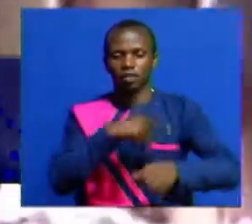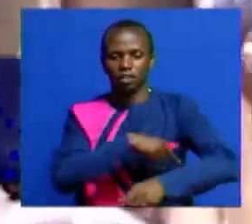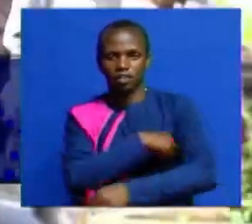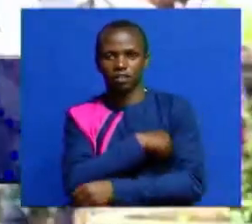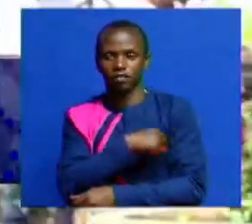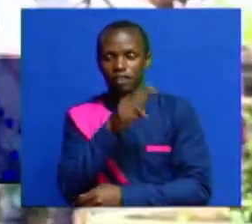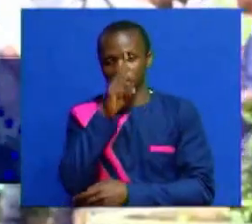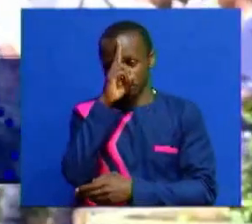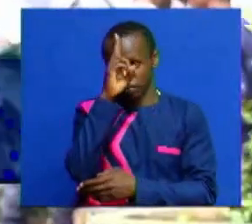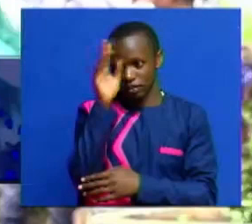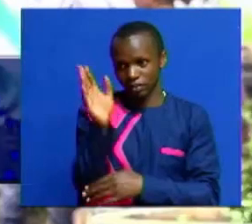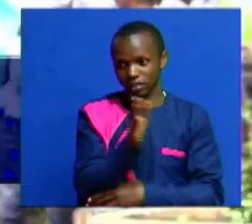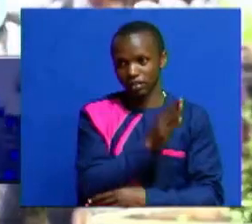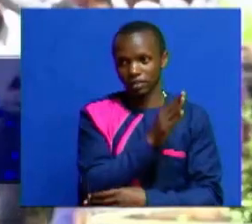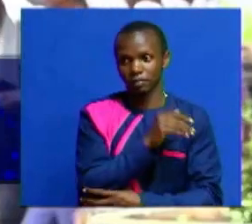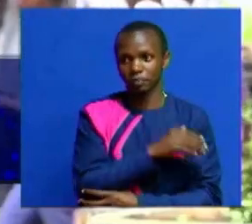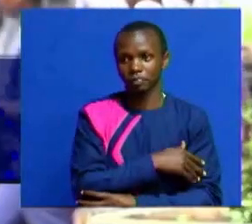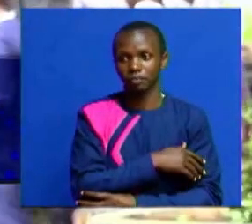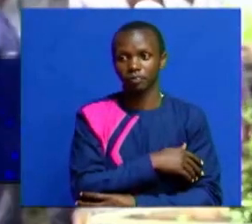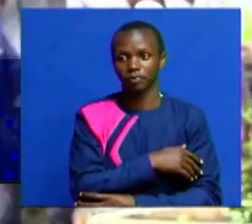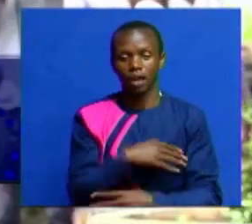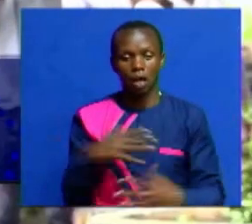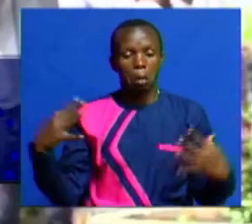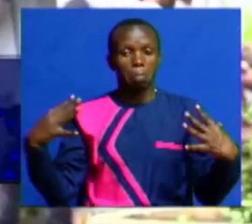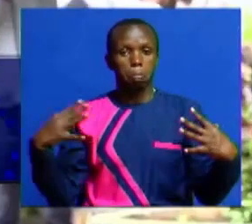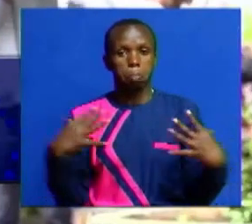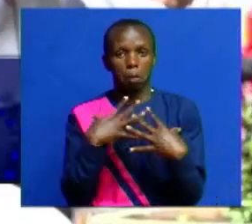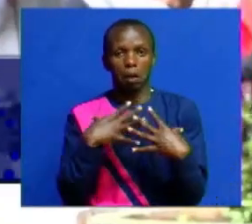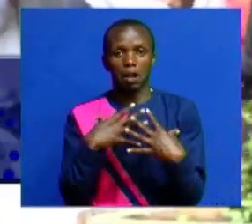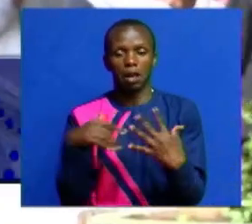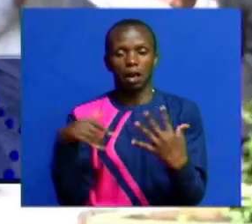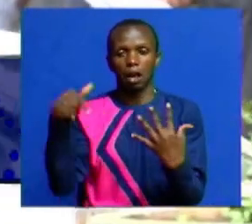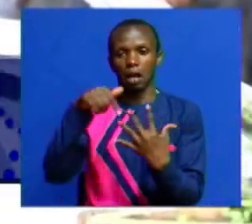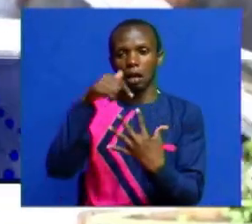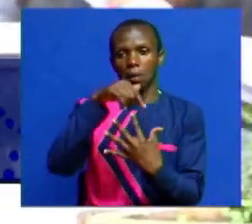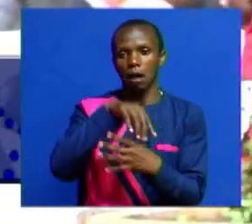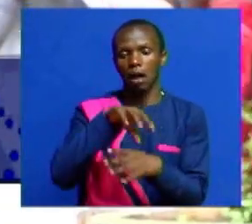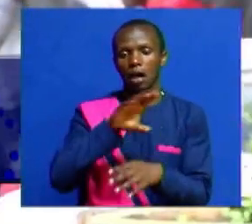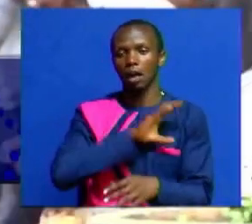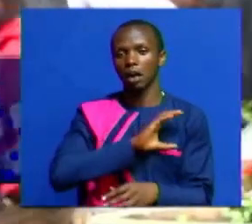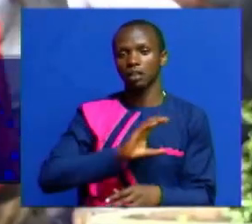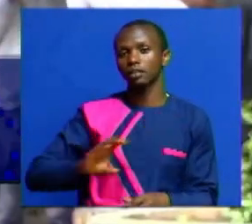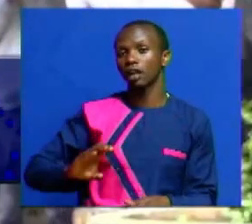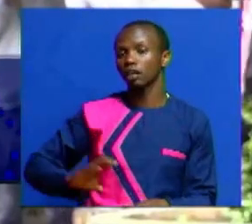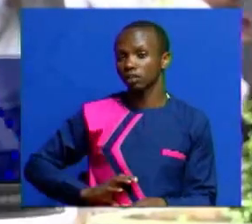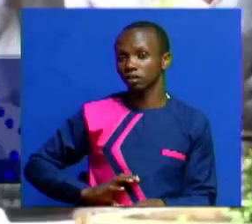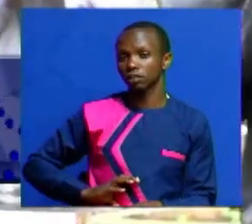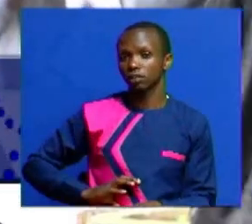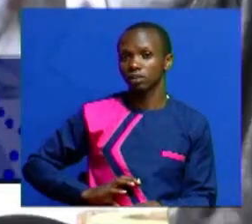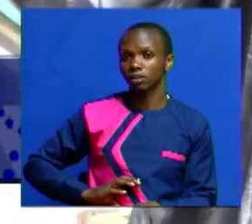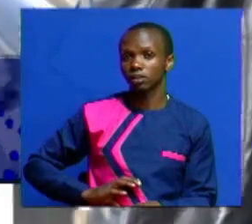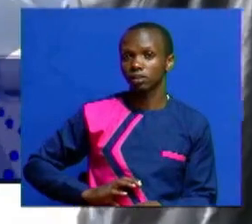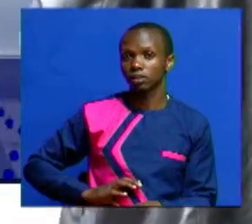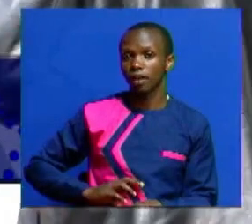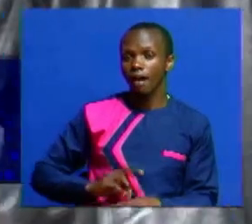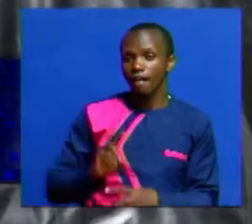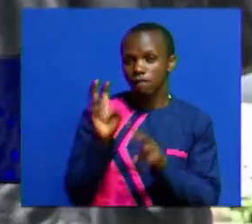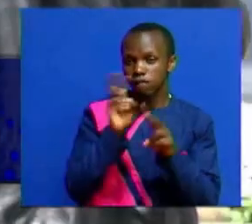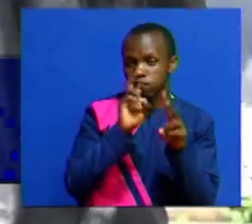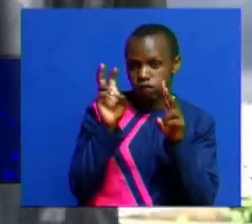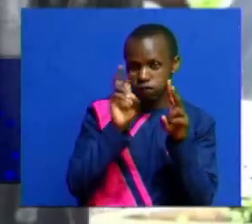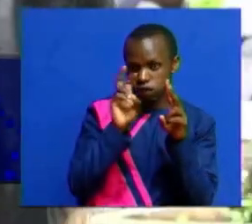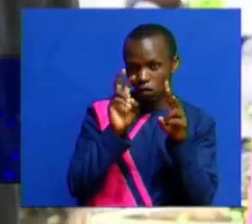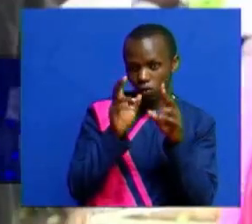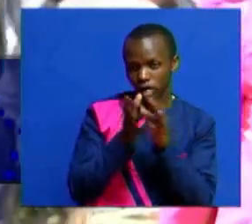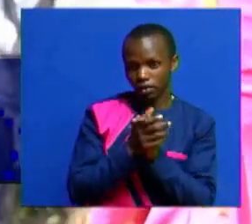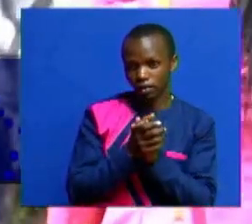Atila. It has really caused panic among the Christianity. And what we are really looking into